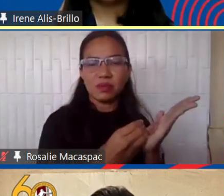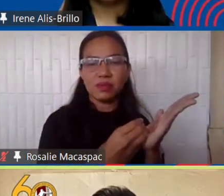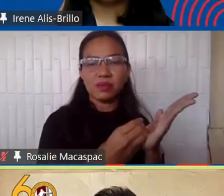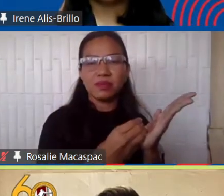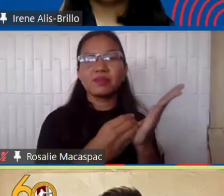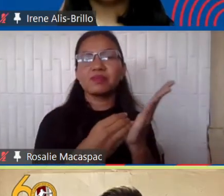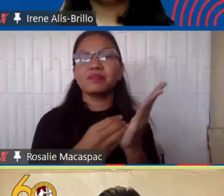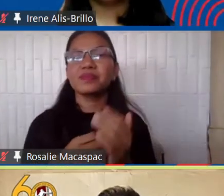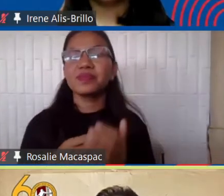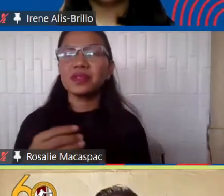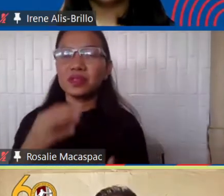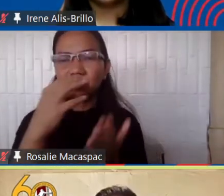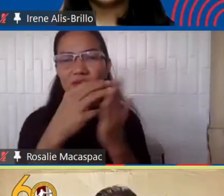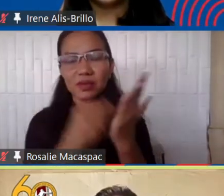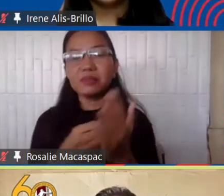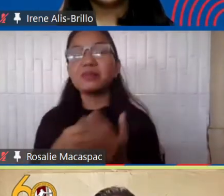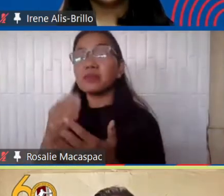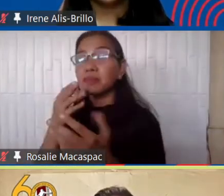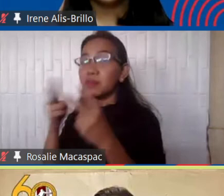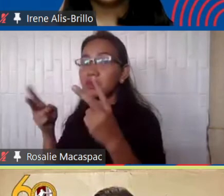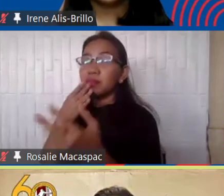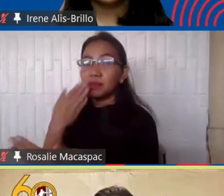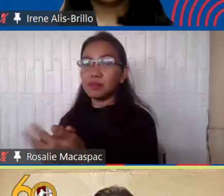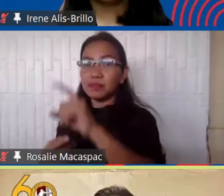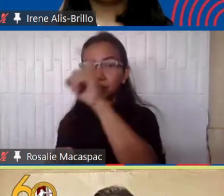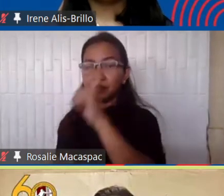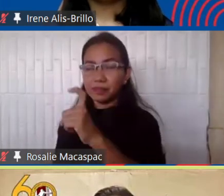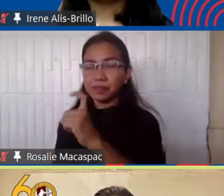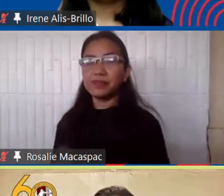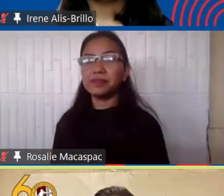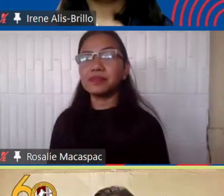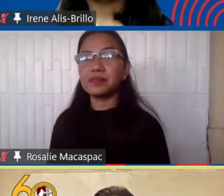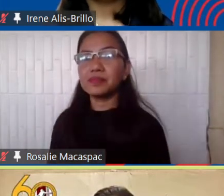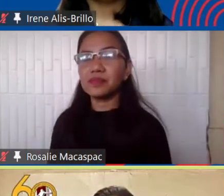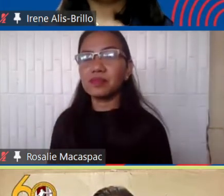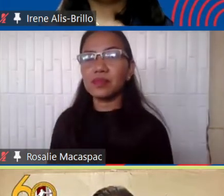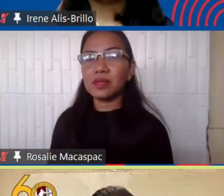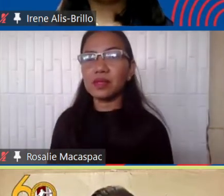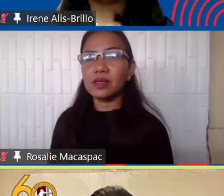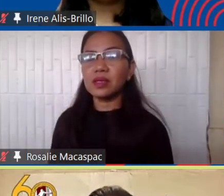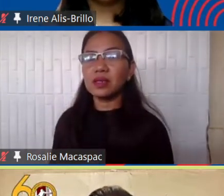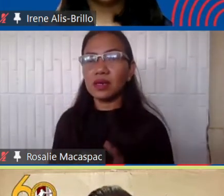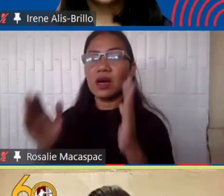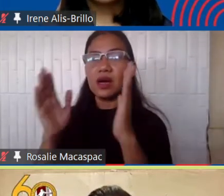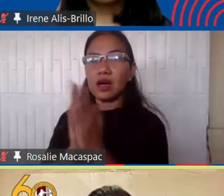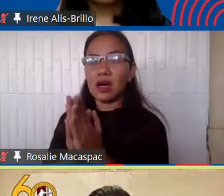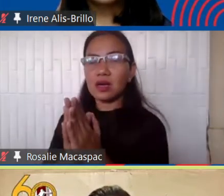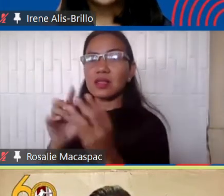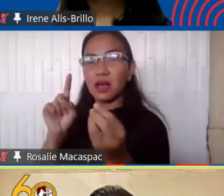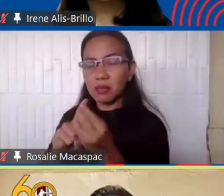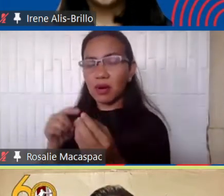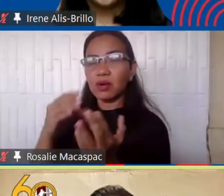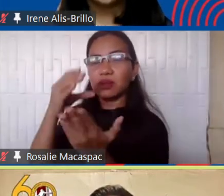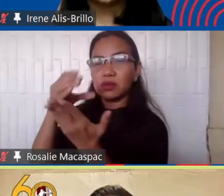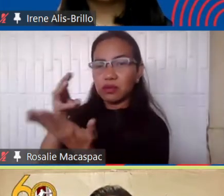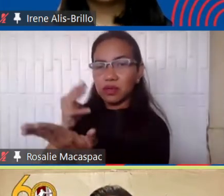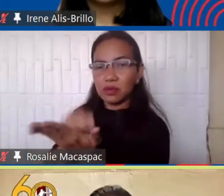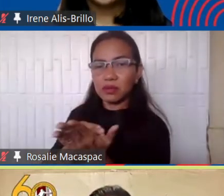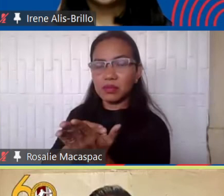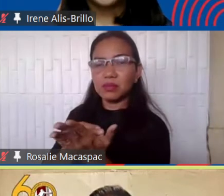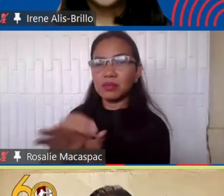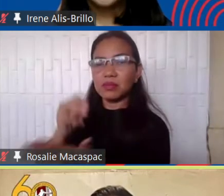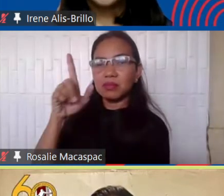Wow, that is a very good question. No, uh, because it also asks about the curriculum of LIS, which we